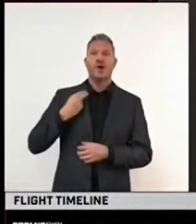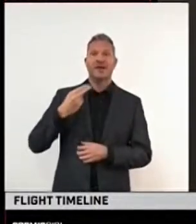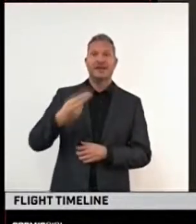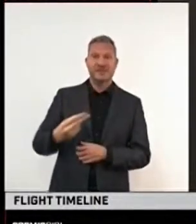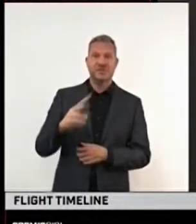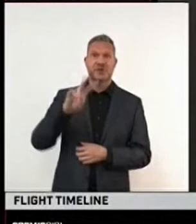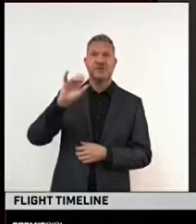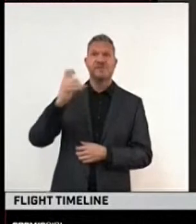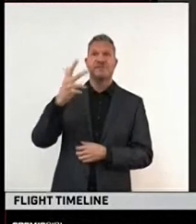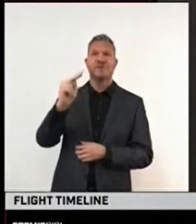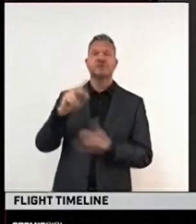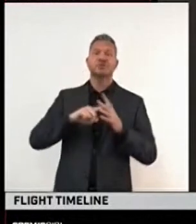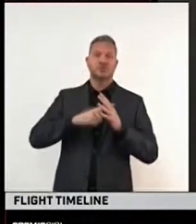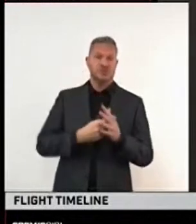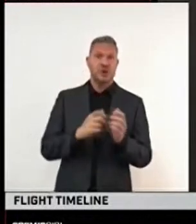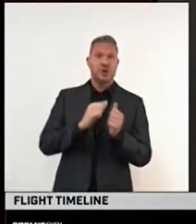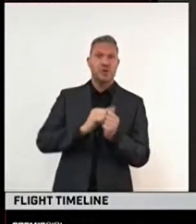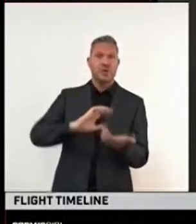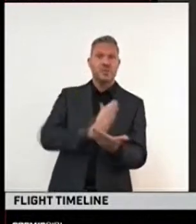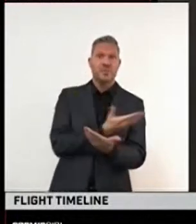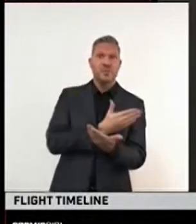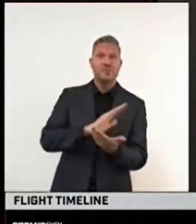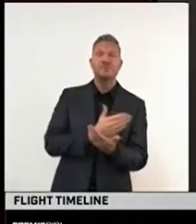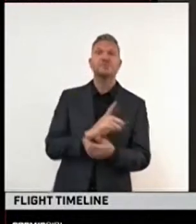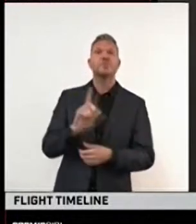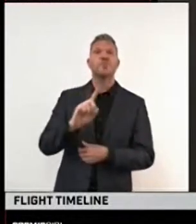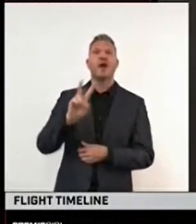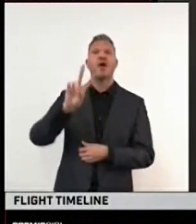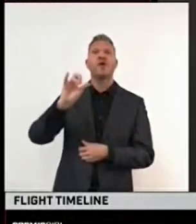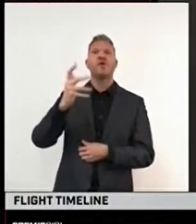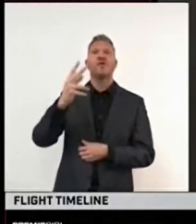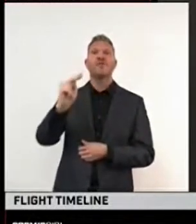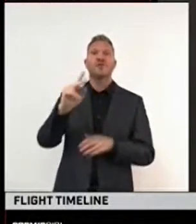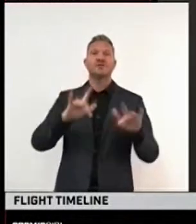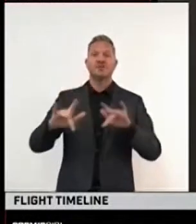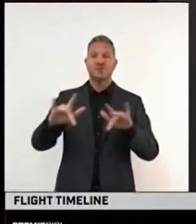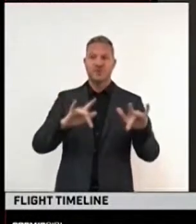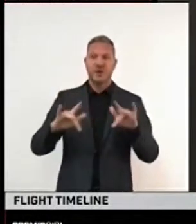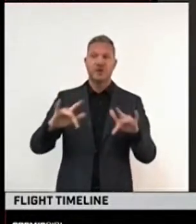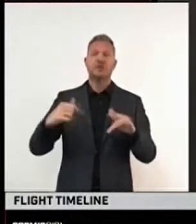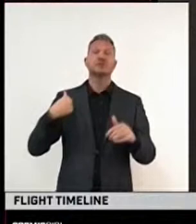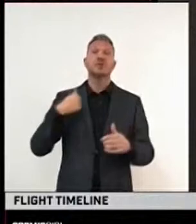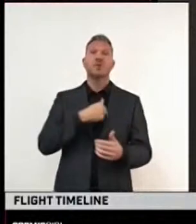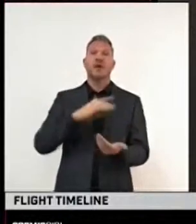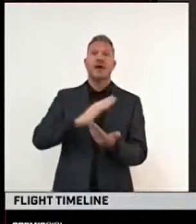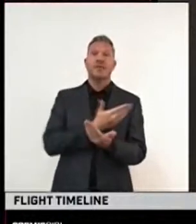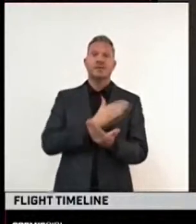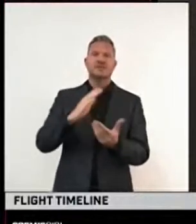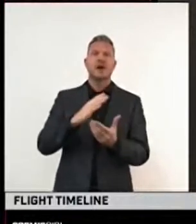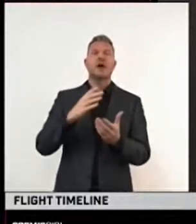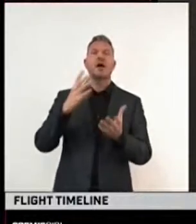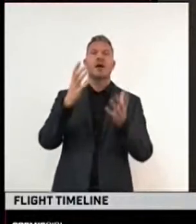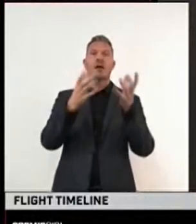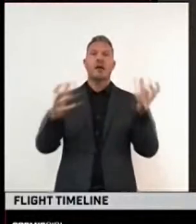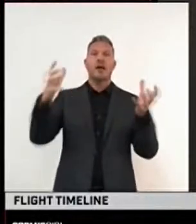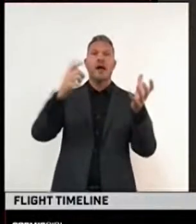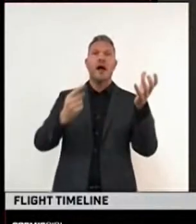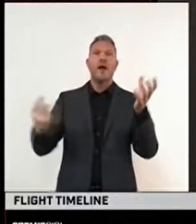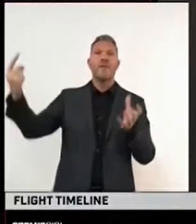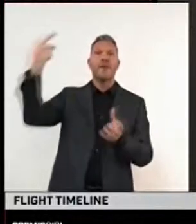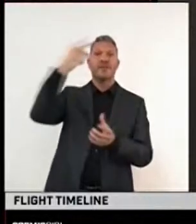all started with music at Virgin Records. Above the Clouds is a single by the artist duo Gangstar on their hit album Moment of